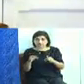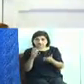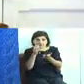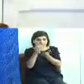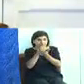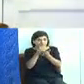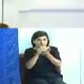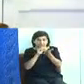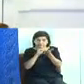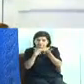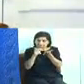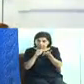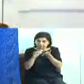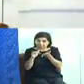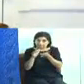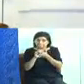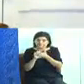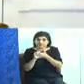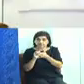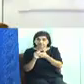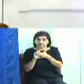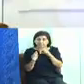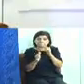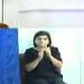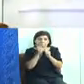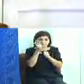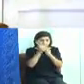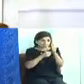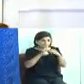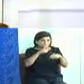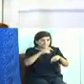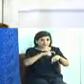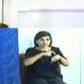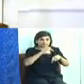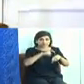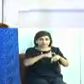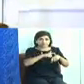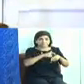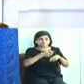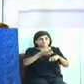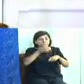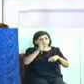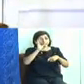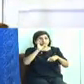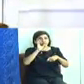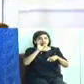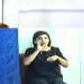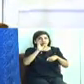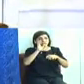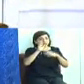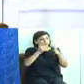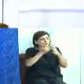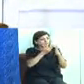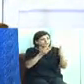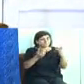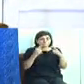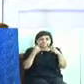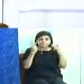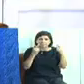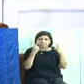of forgiveness, that every time you drink of it, all of those things that you've done that you shouldn't have